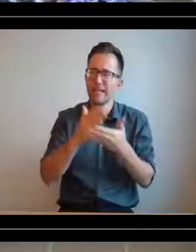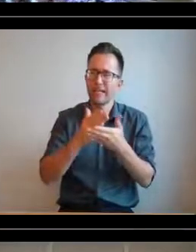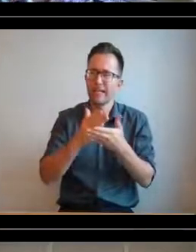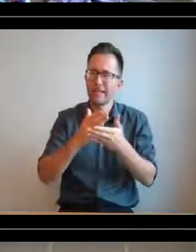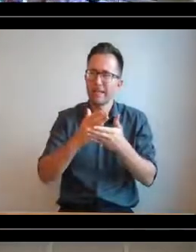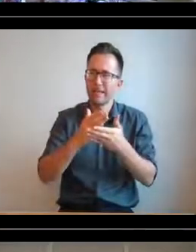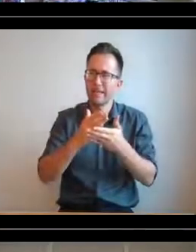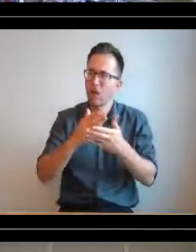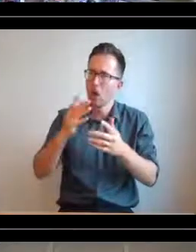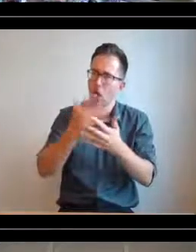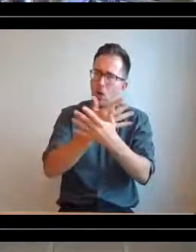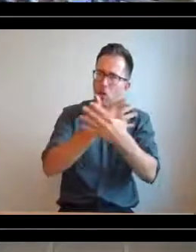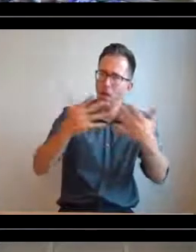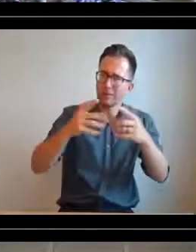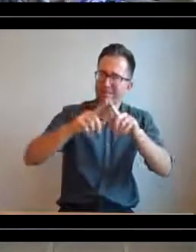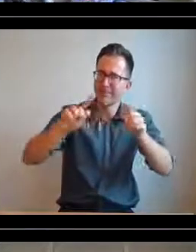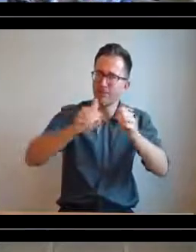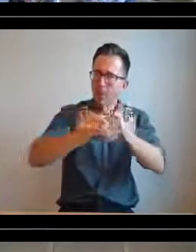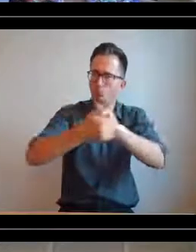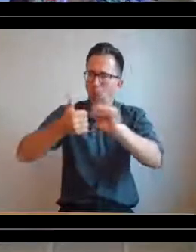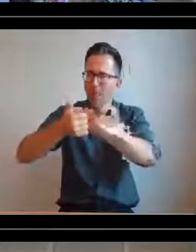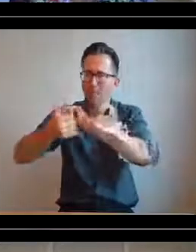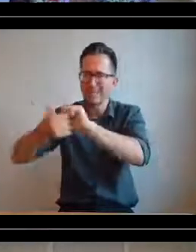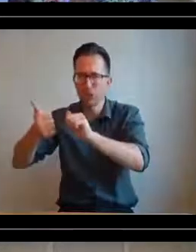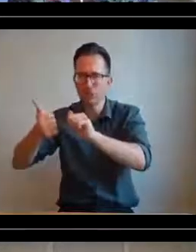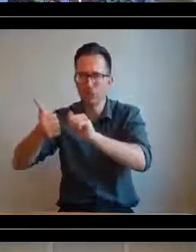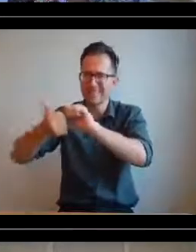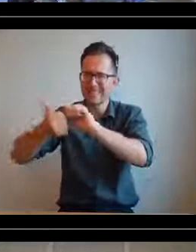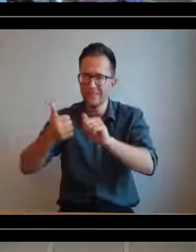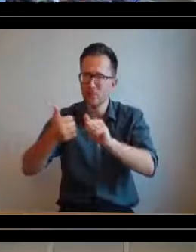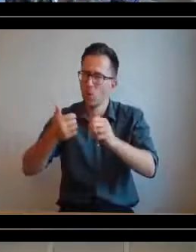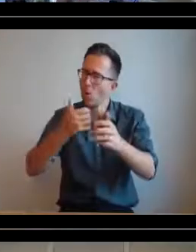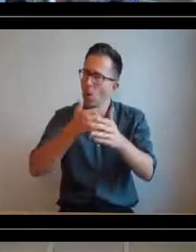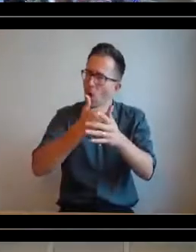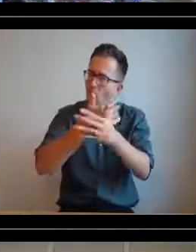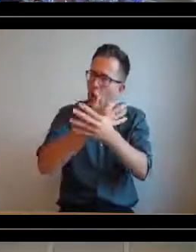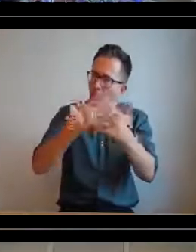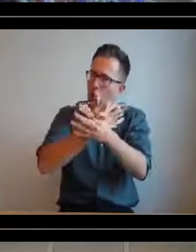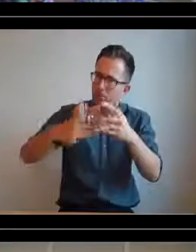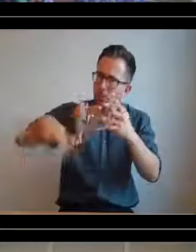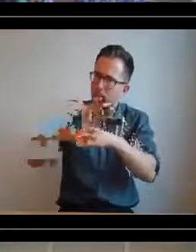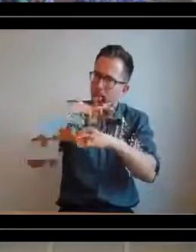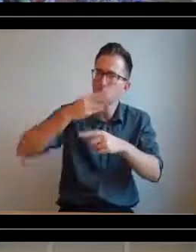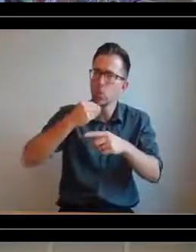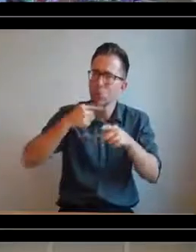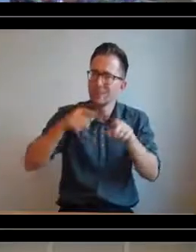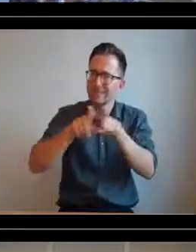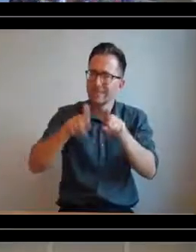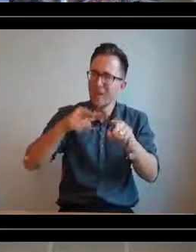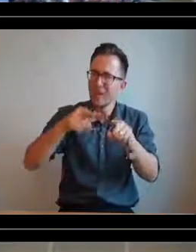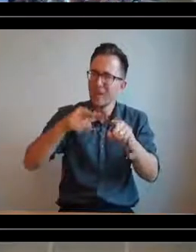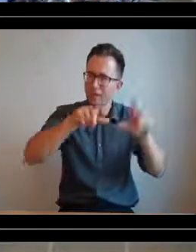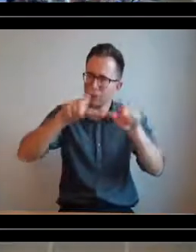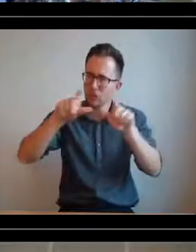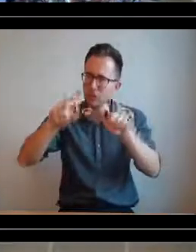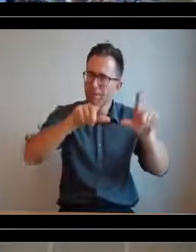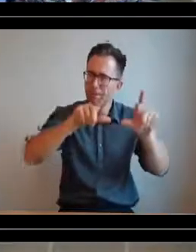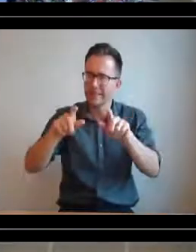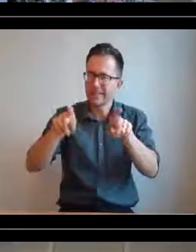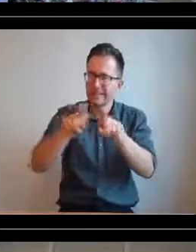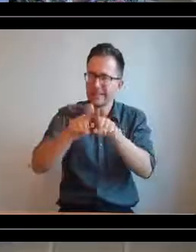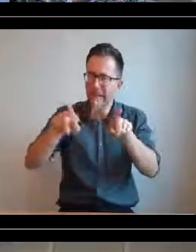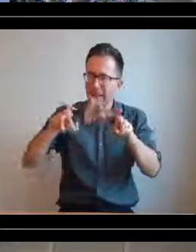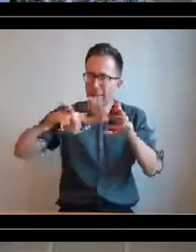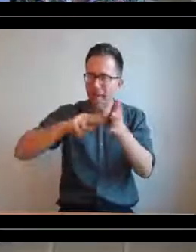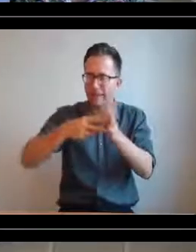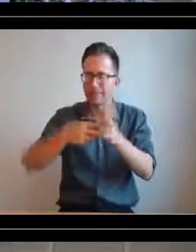presenting information like that across the industry? Yeah. I believe so. Thank you for that, Steve. That's really helpful. Gary,